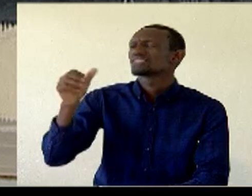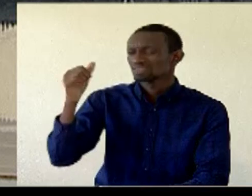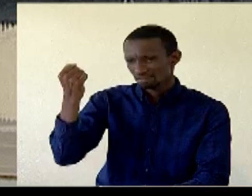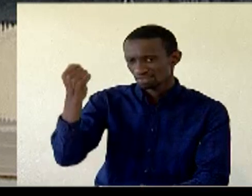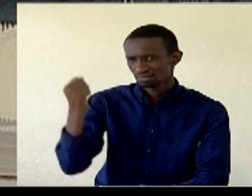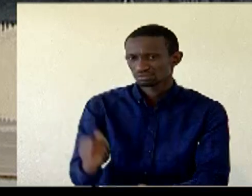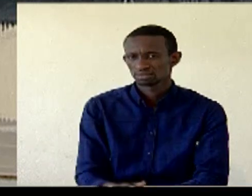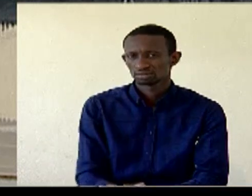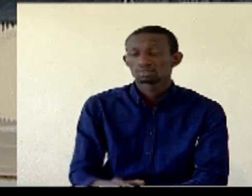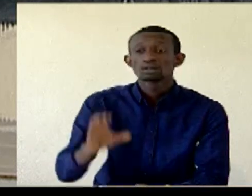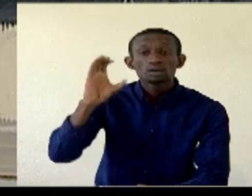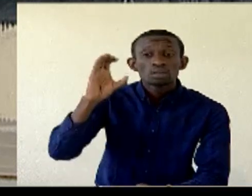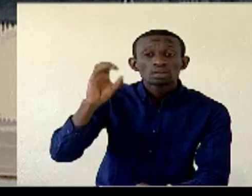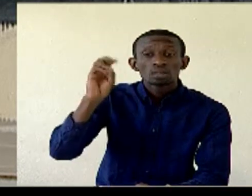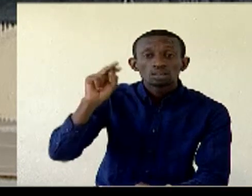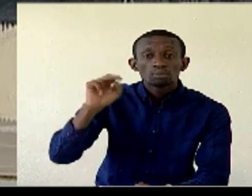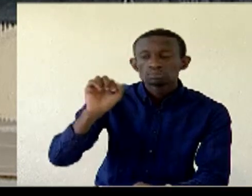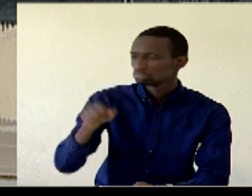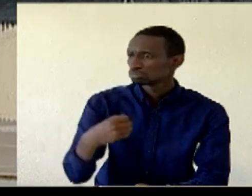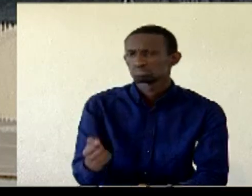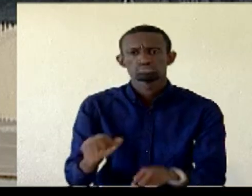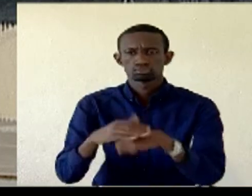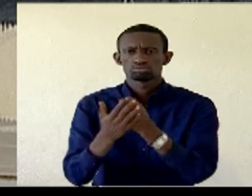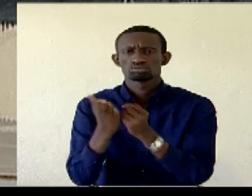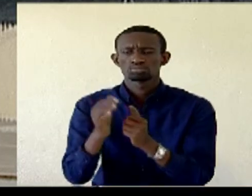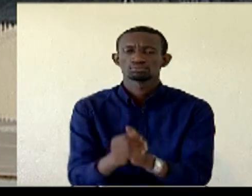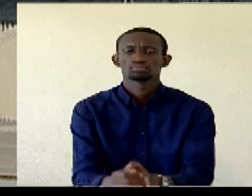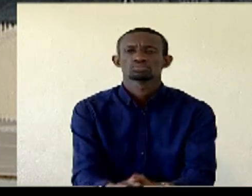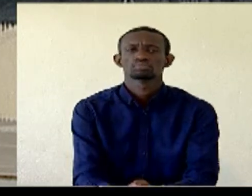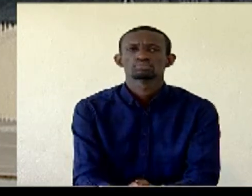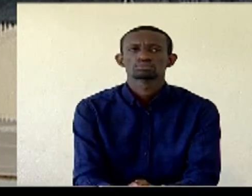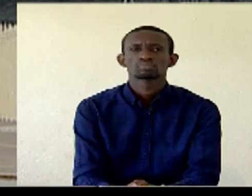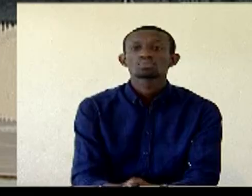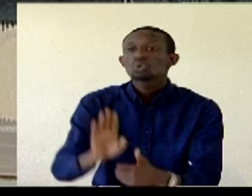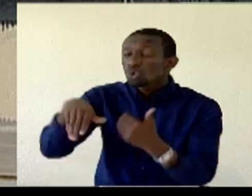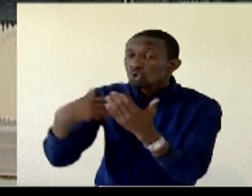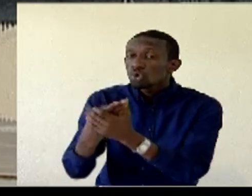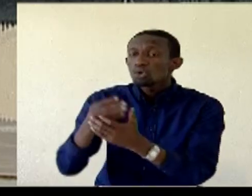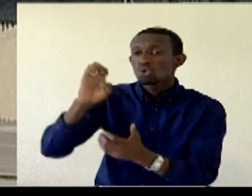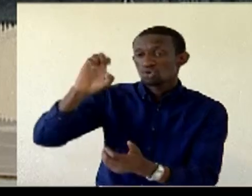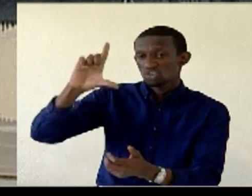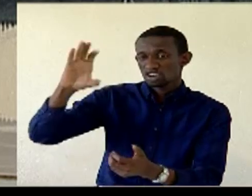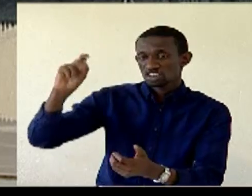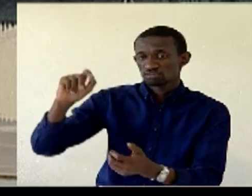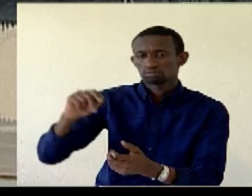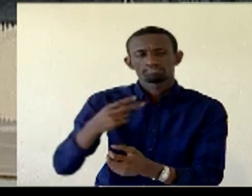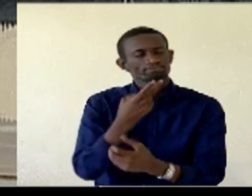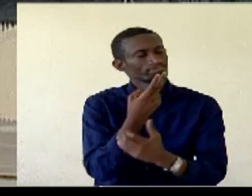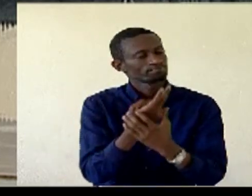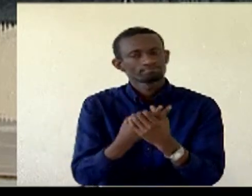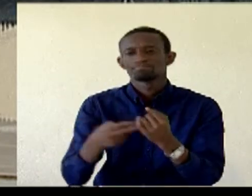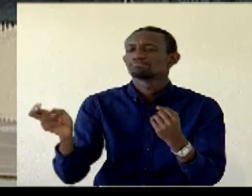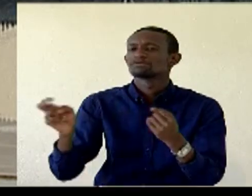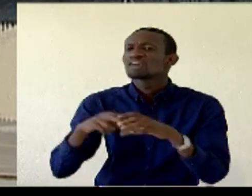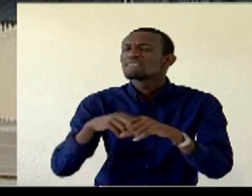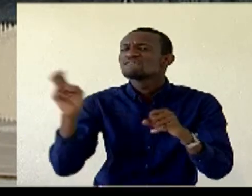Carbon cannot be surrounded by 5 bonds. So these electrons tend to move out of the ring. And as